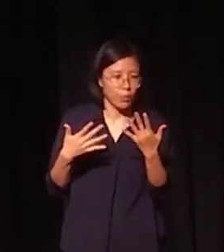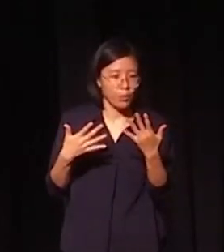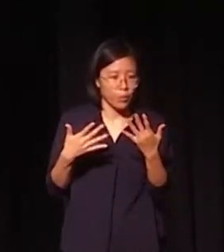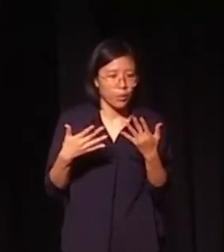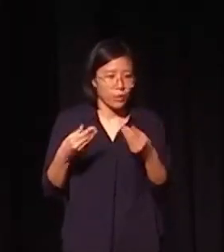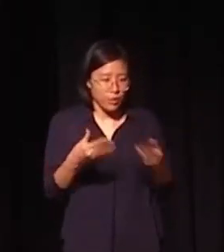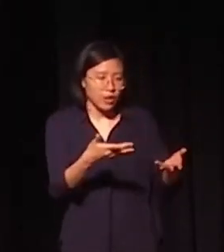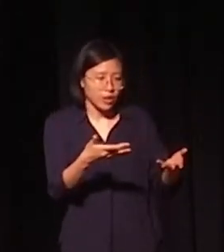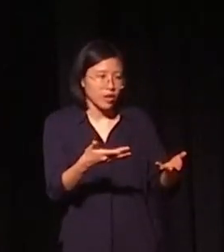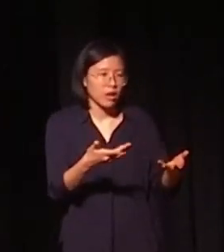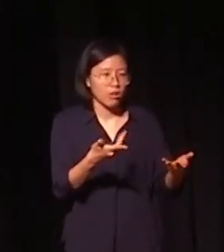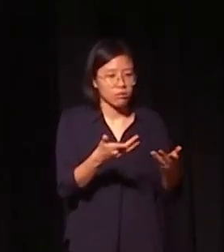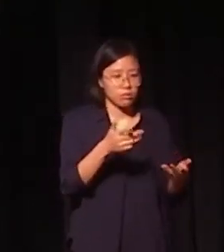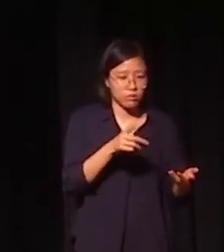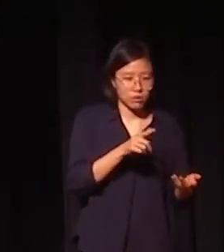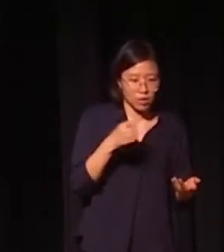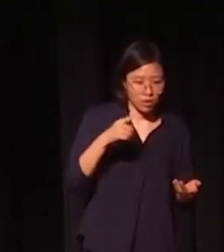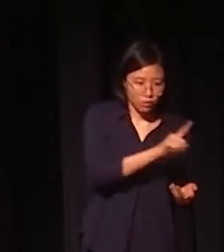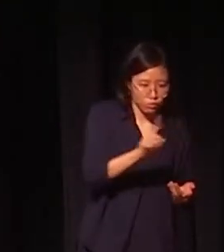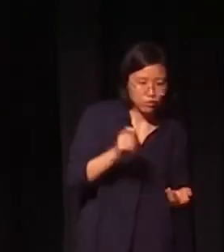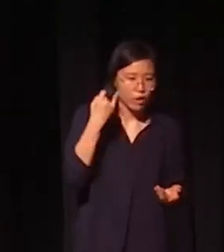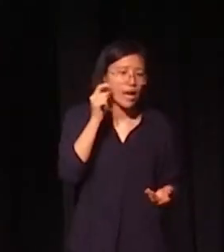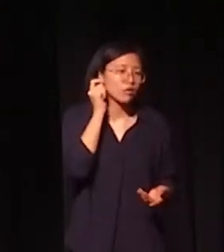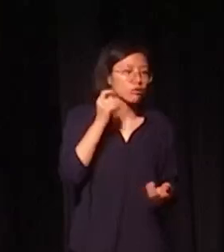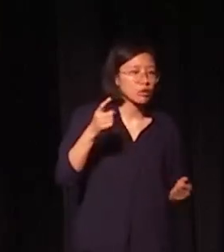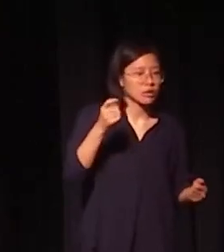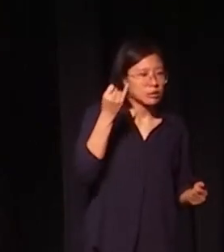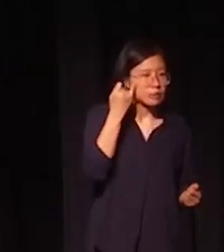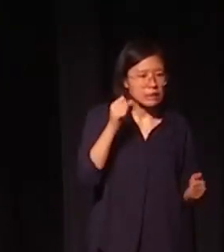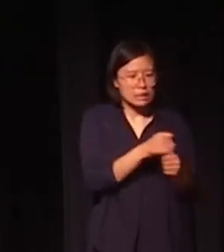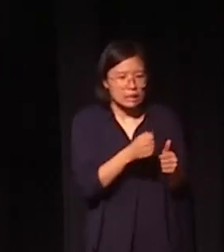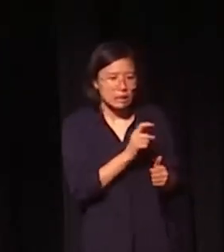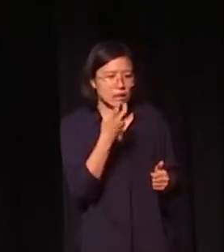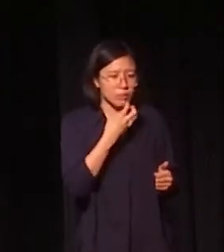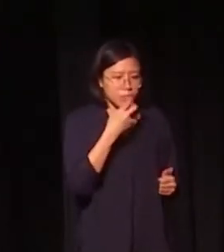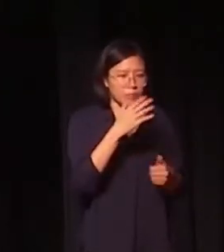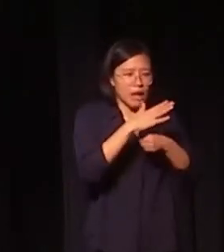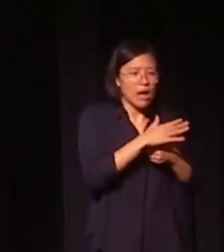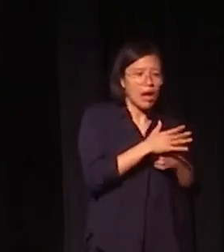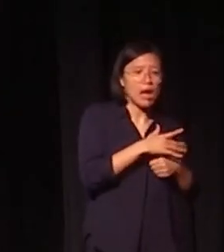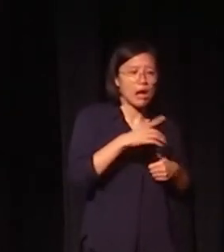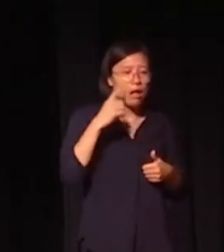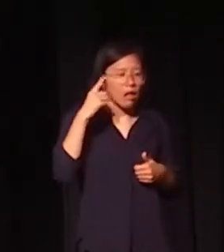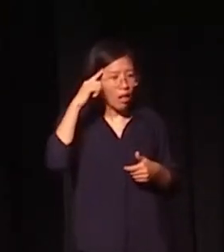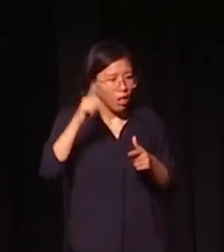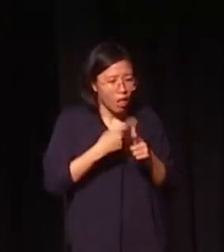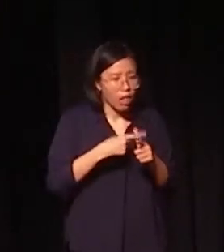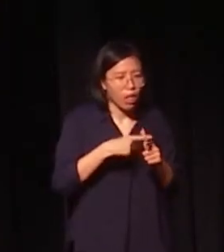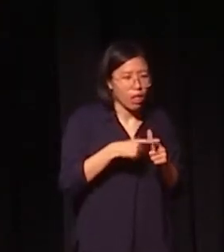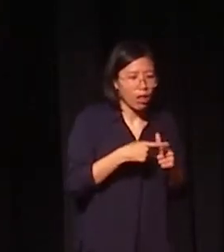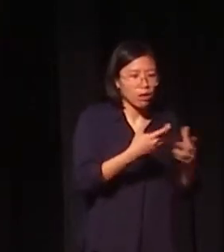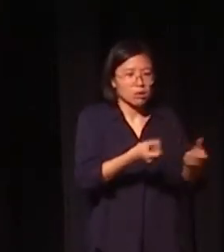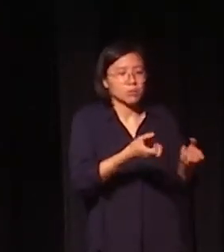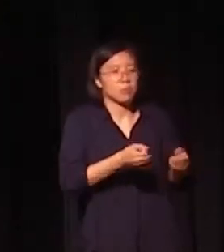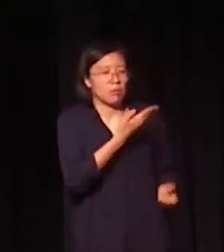experiencing is classified as domestic abuse. So we've done a lot of work, and we're continuing to do more work at the moment. Our newest project is actually focusing on